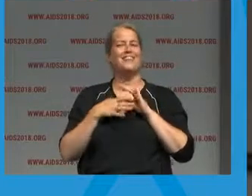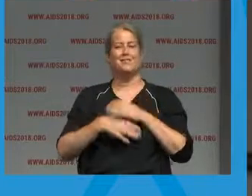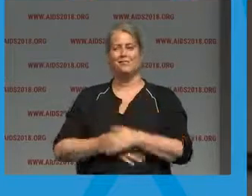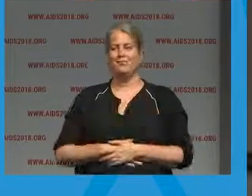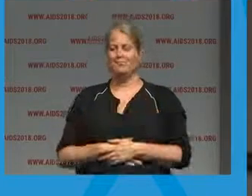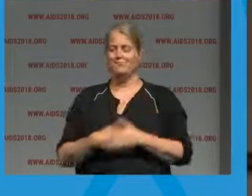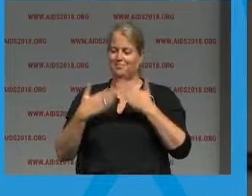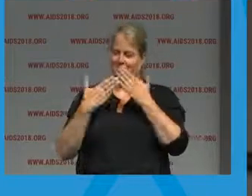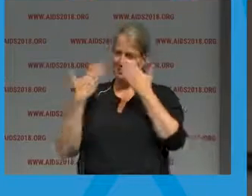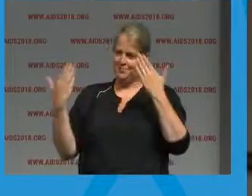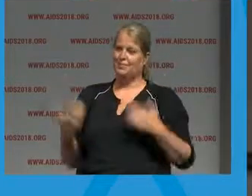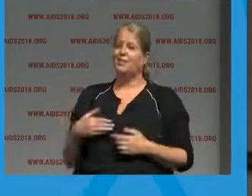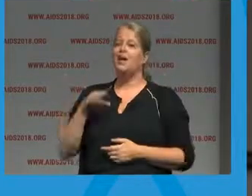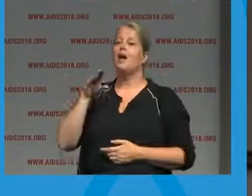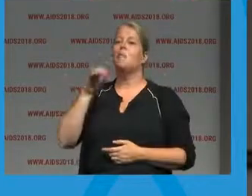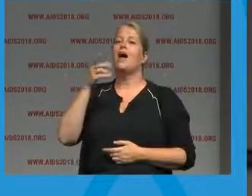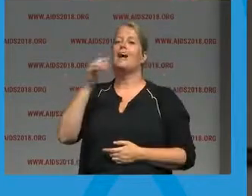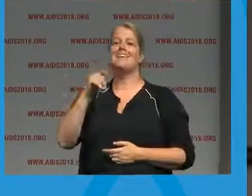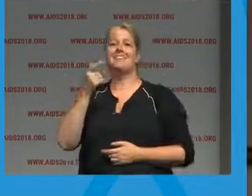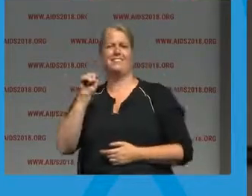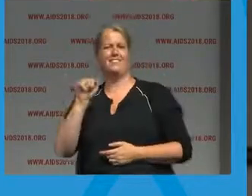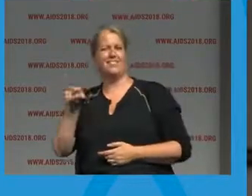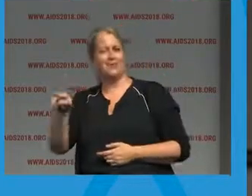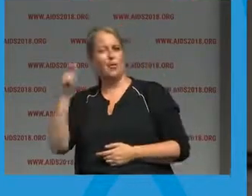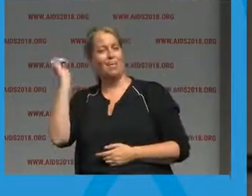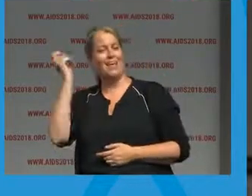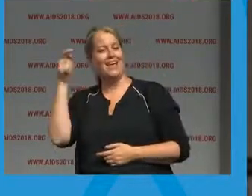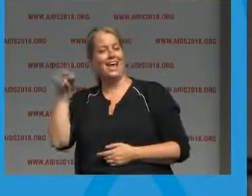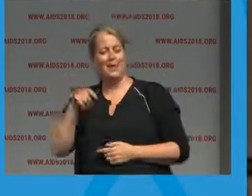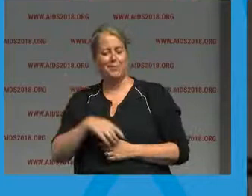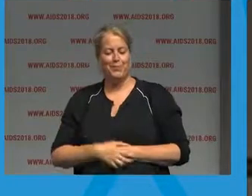Martin from Kenya. I would